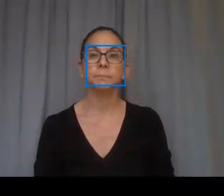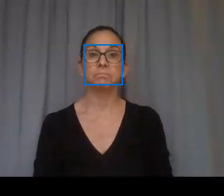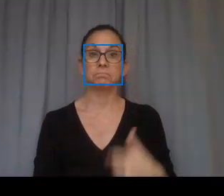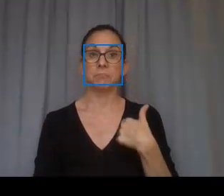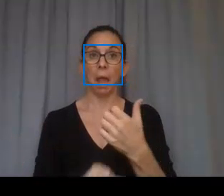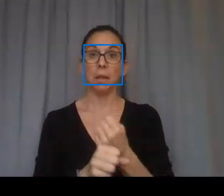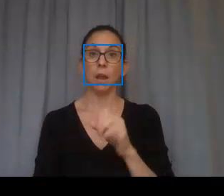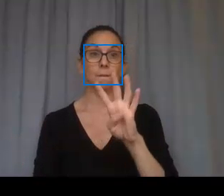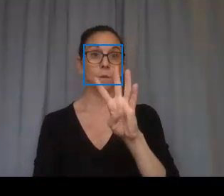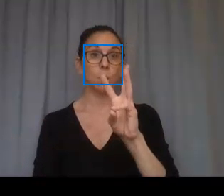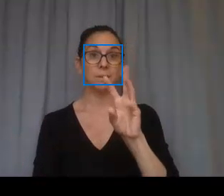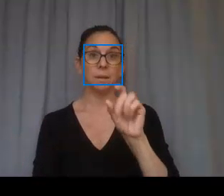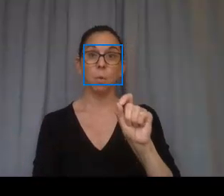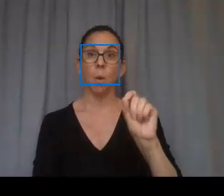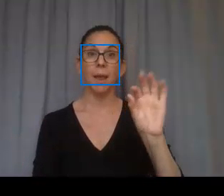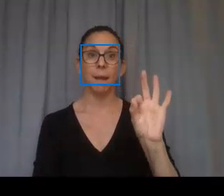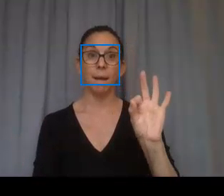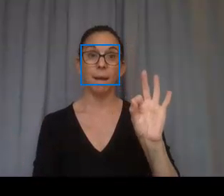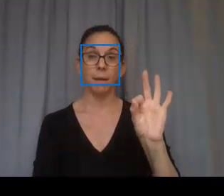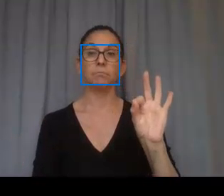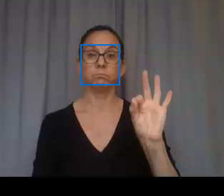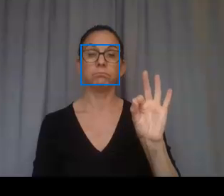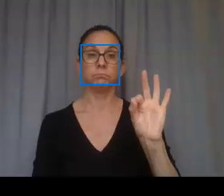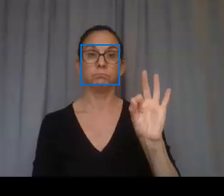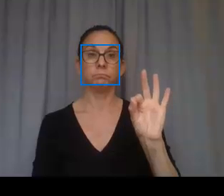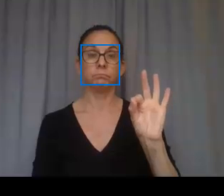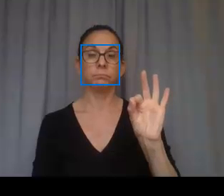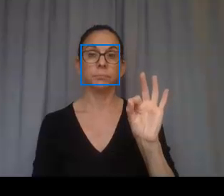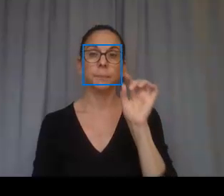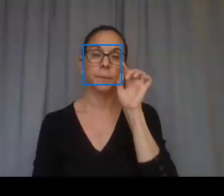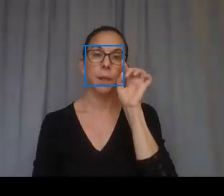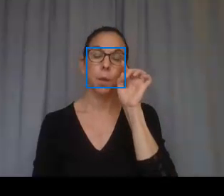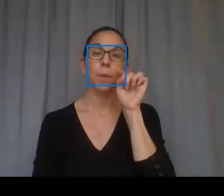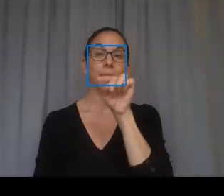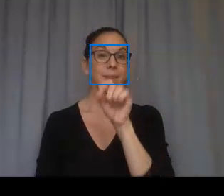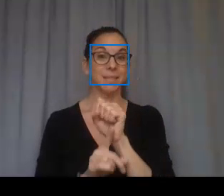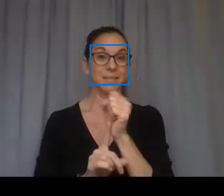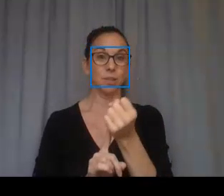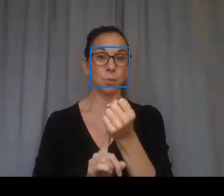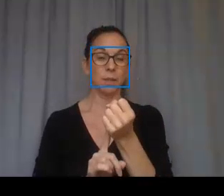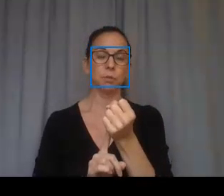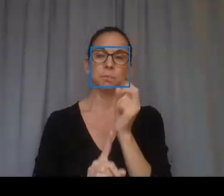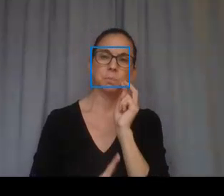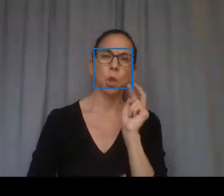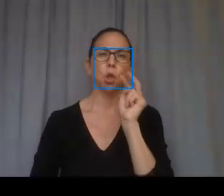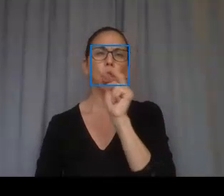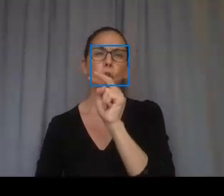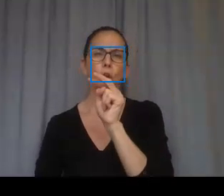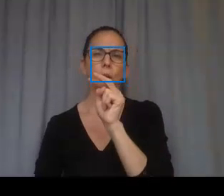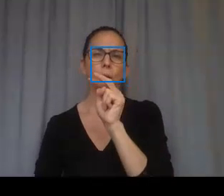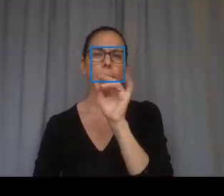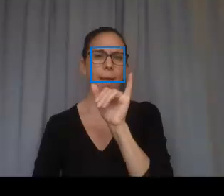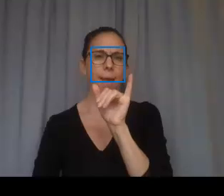I got 46.9. Okay. So in this case, I go back, I look at